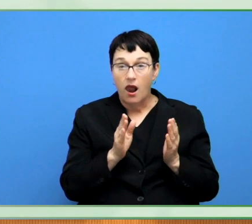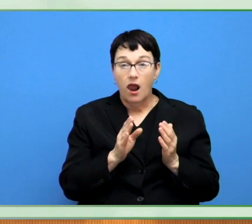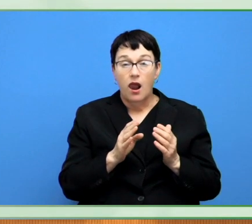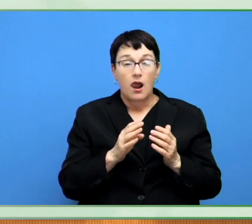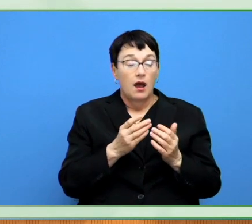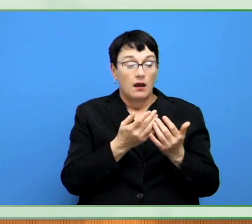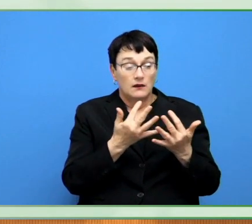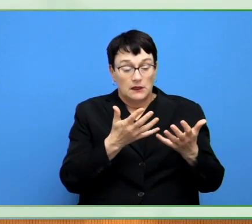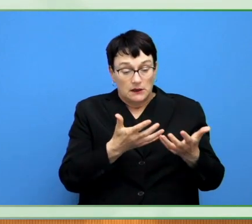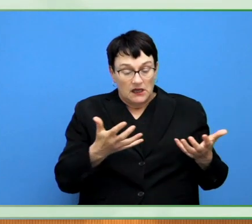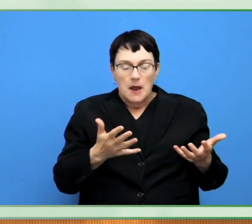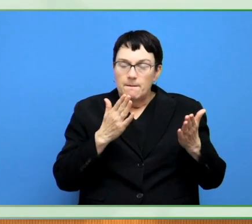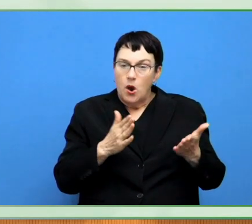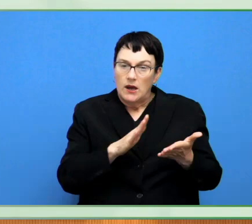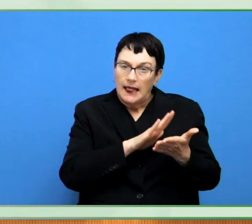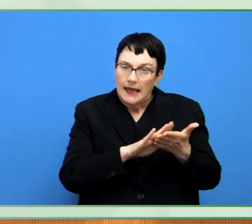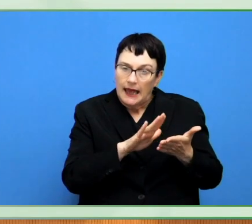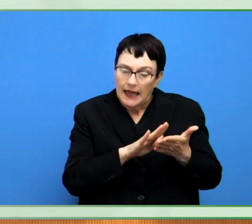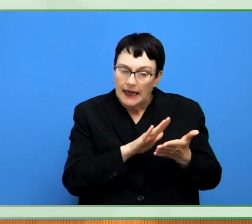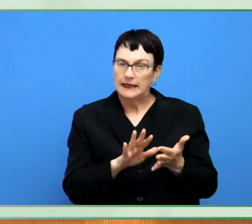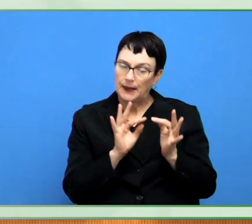right-hand side,